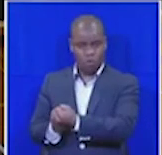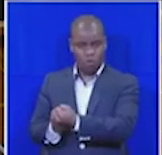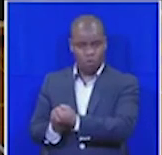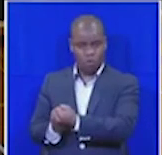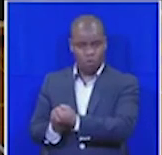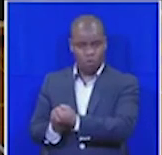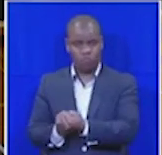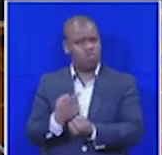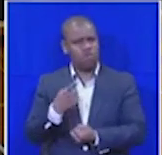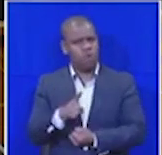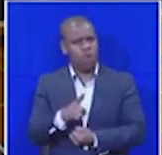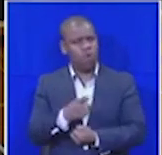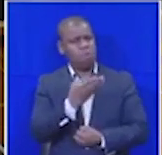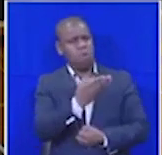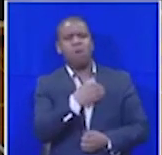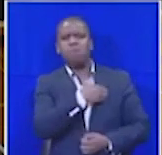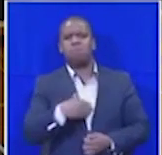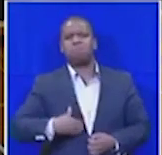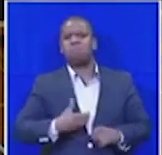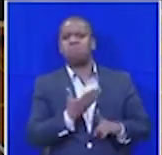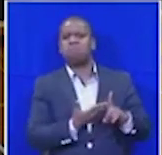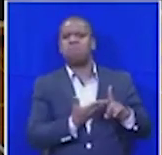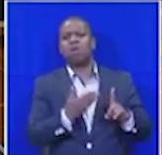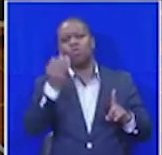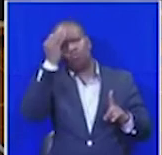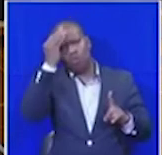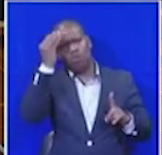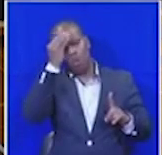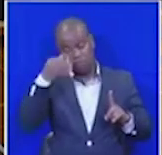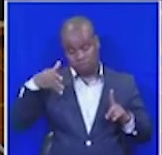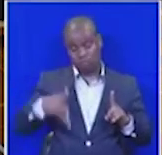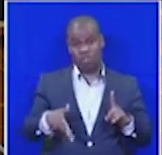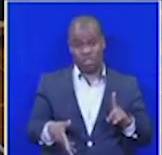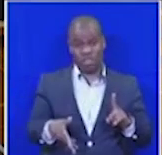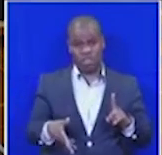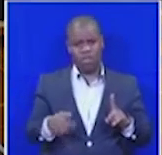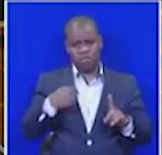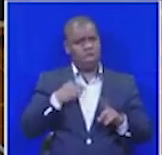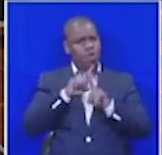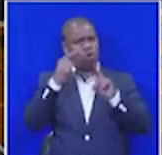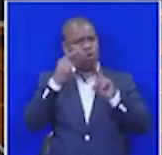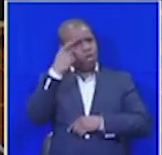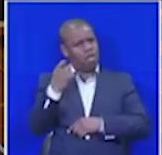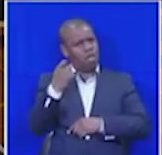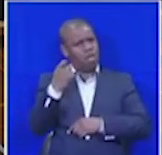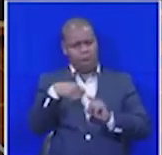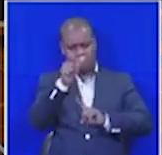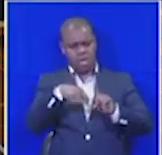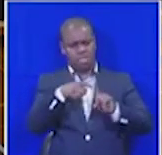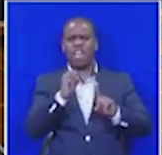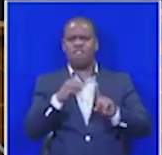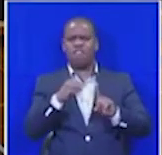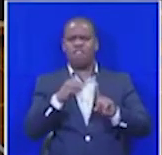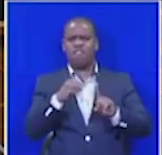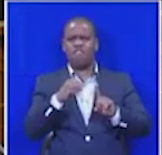for Mr. Zuma today? I don't believe that any individual with such a tainted record